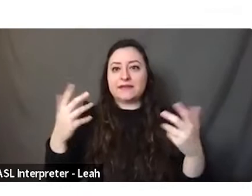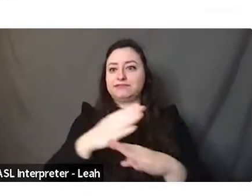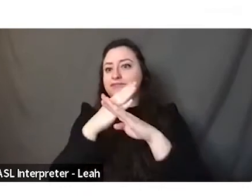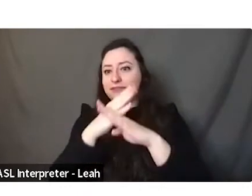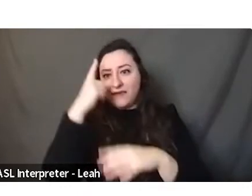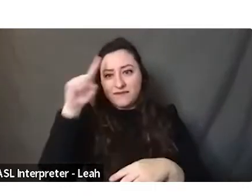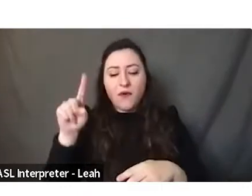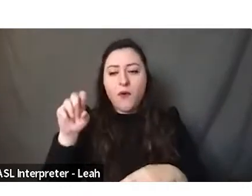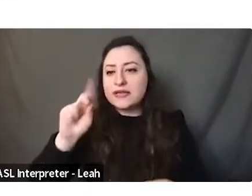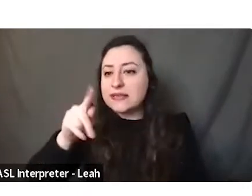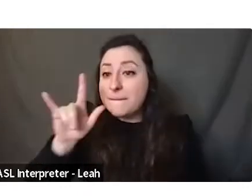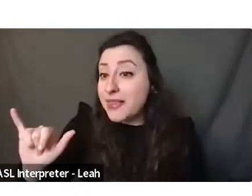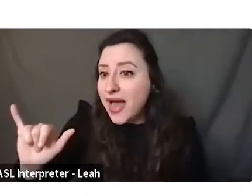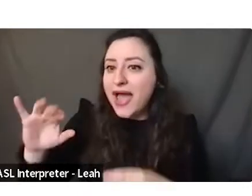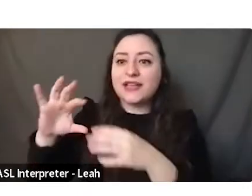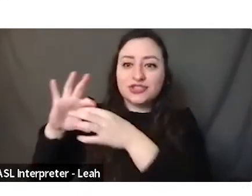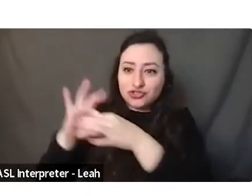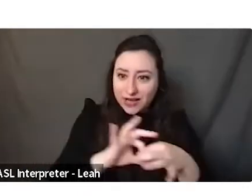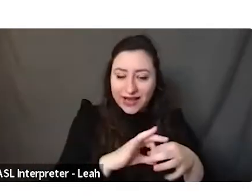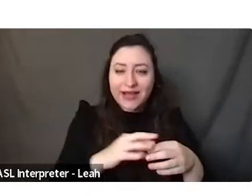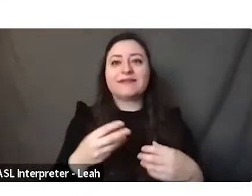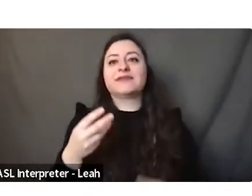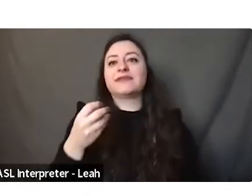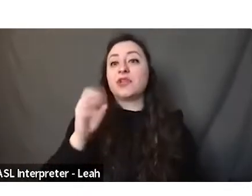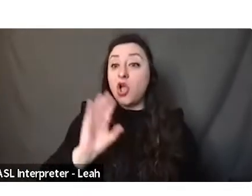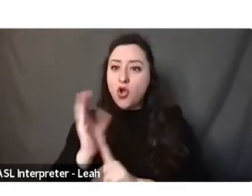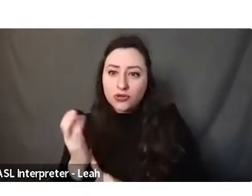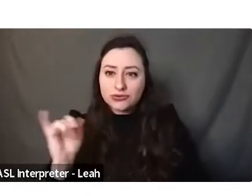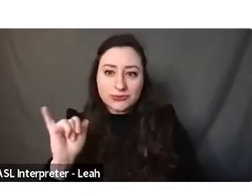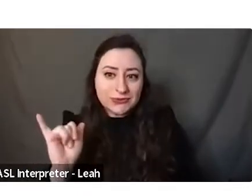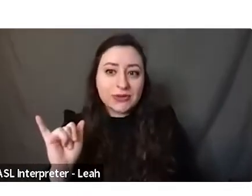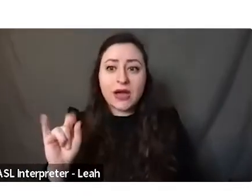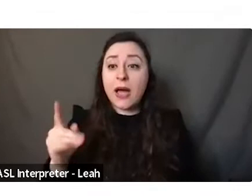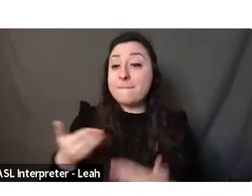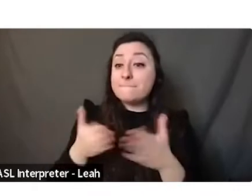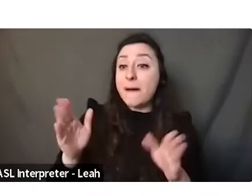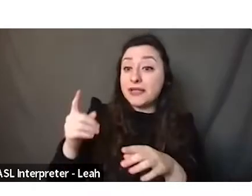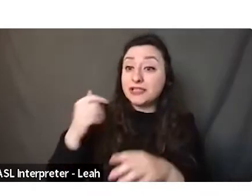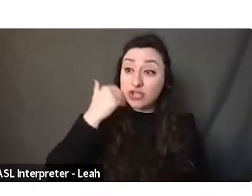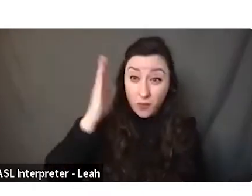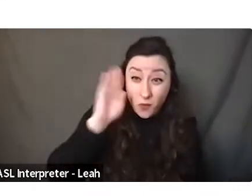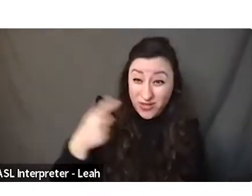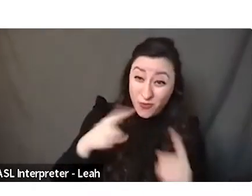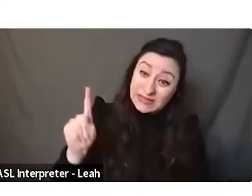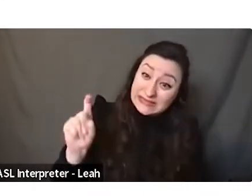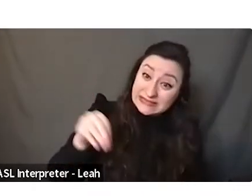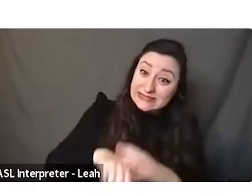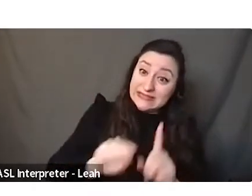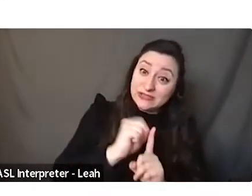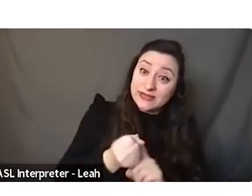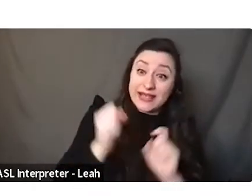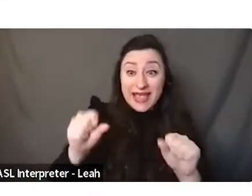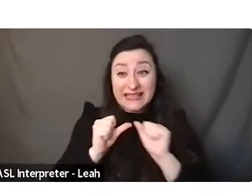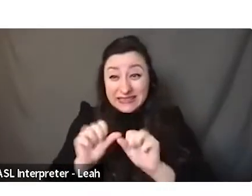supply chain. And just before we move forward into the questions culturally about, is public shaming going to work in this situation? Can we